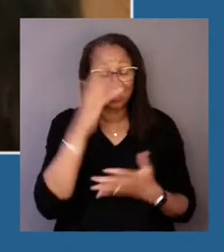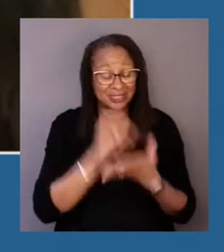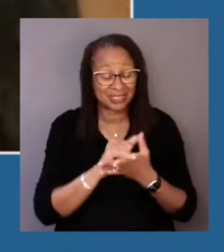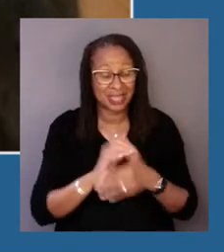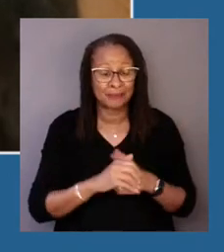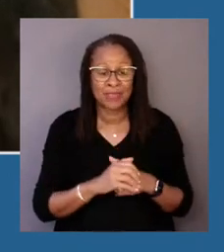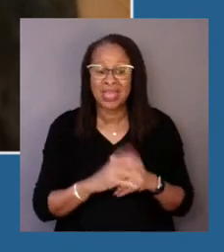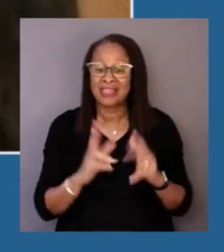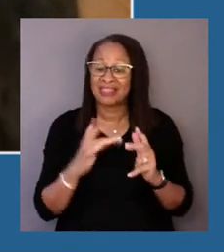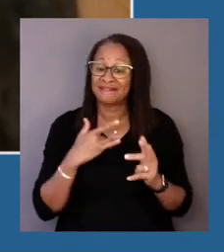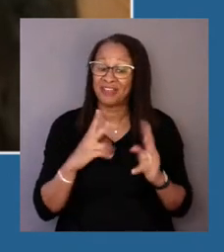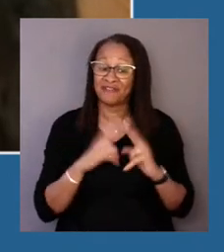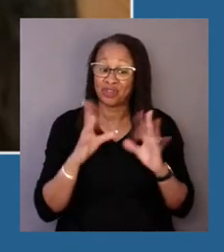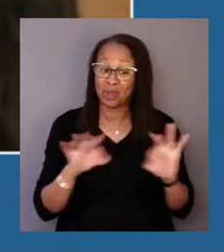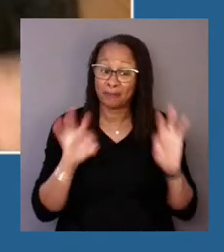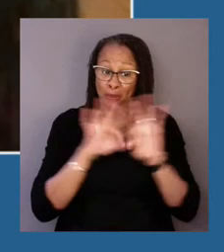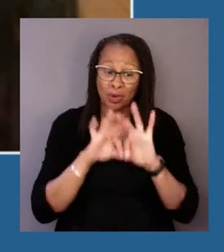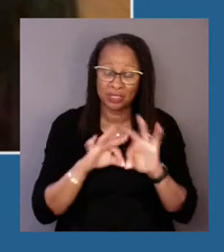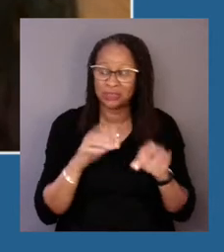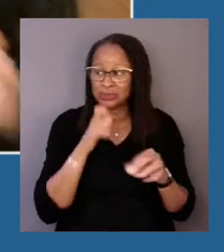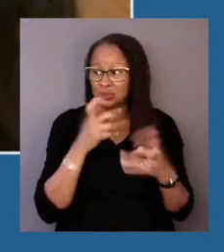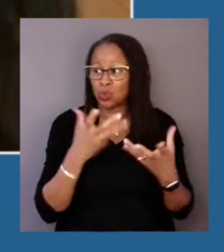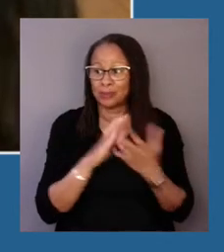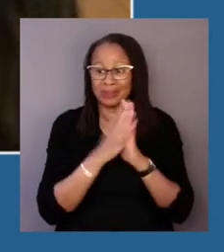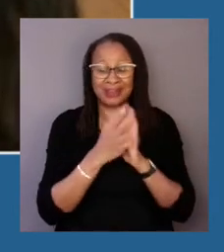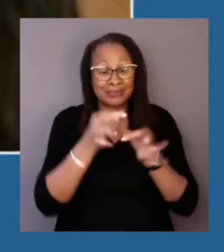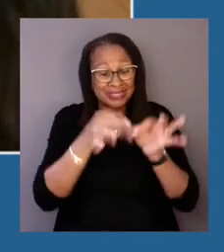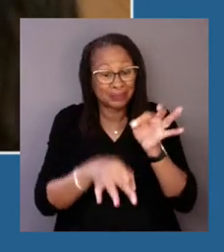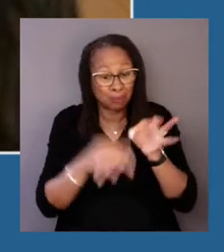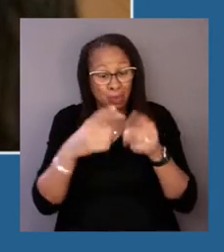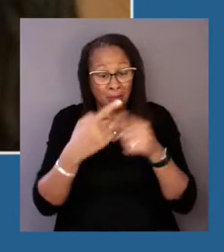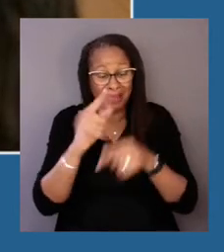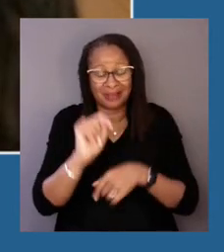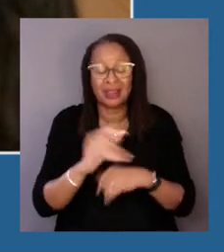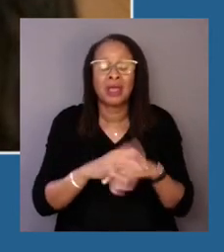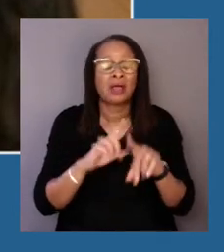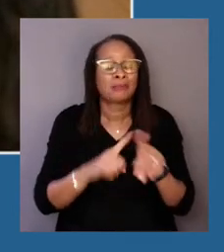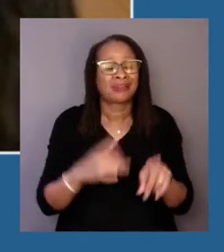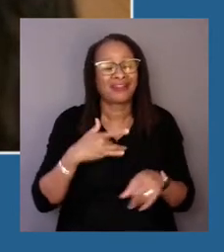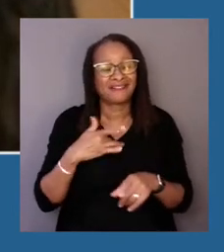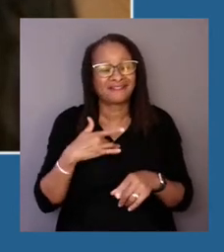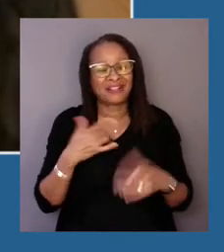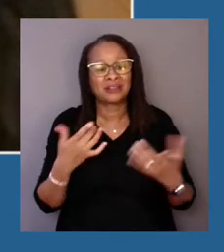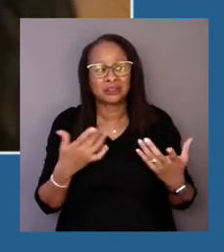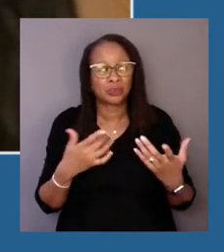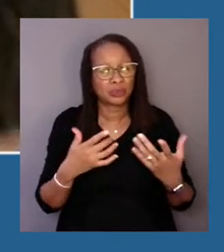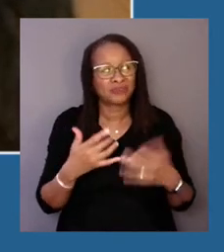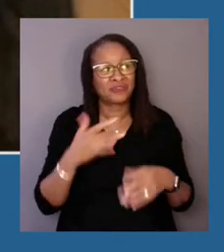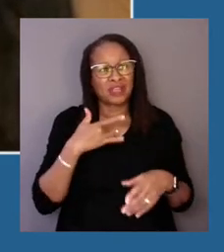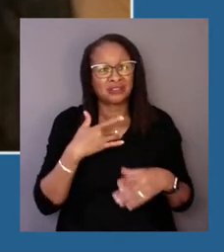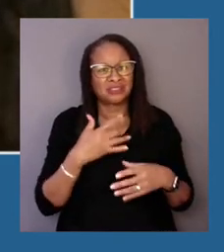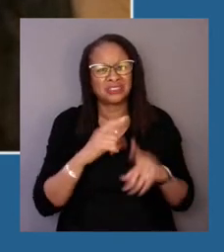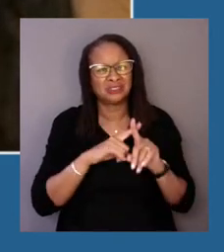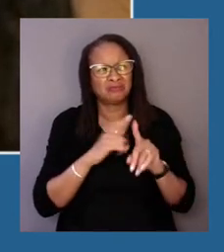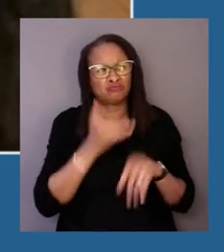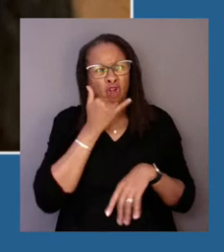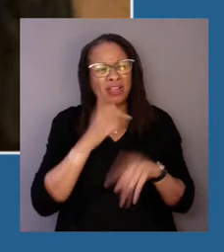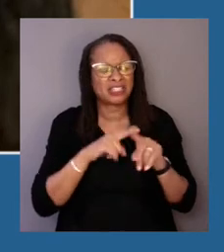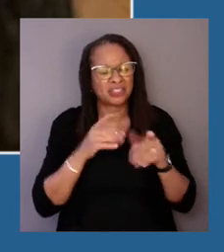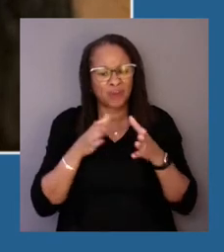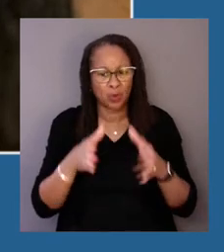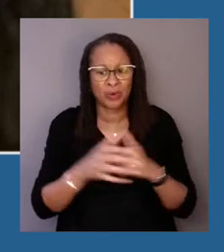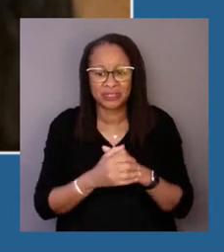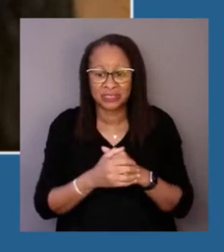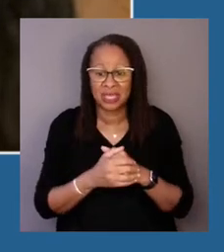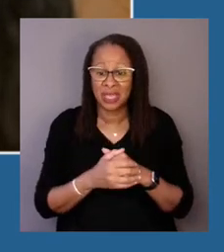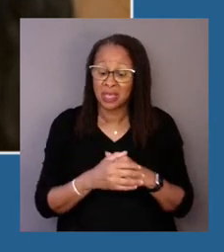be simplistic about it, but it would have felt not honest another way, I think. And to your point about simplicity,